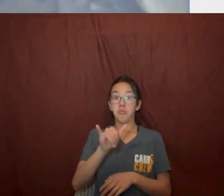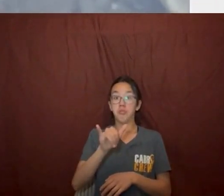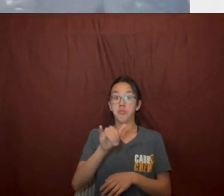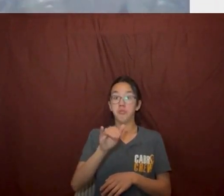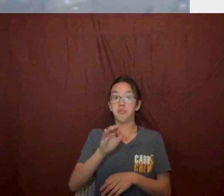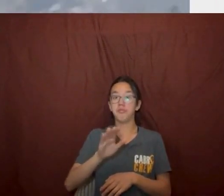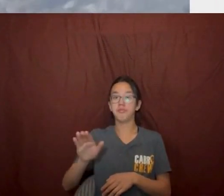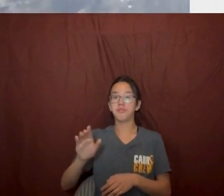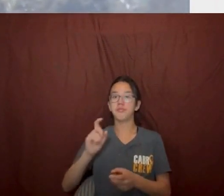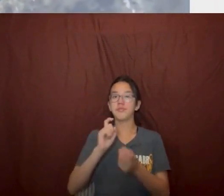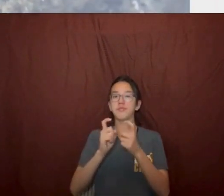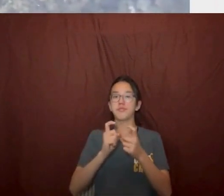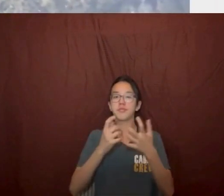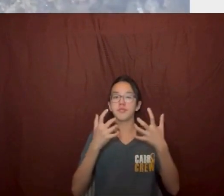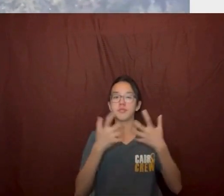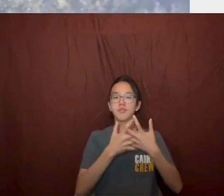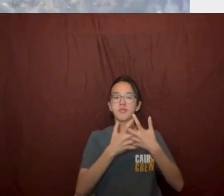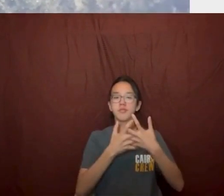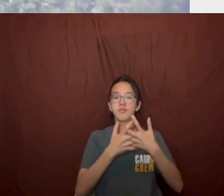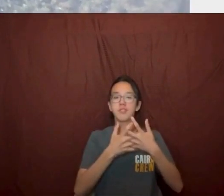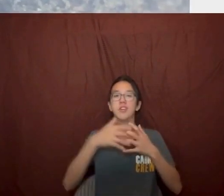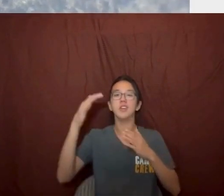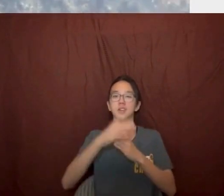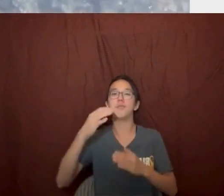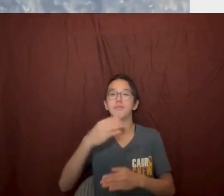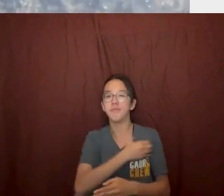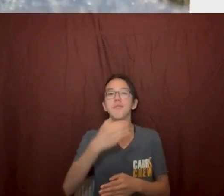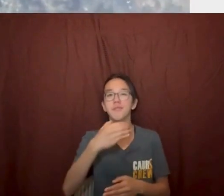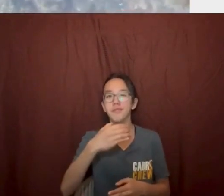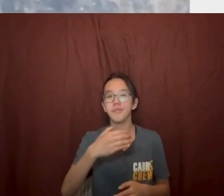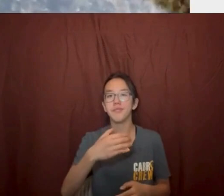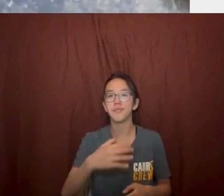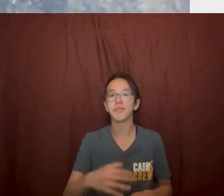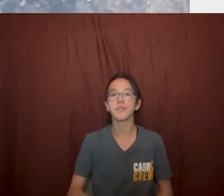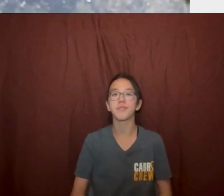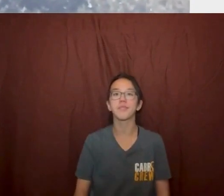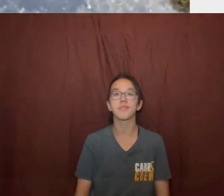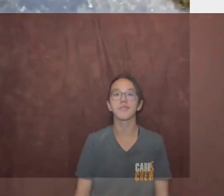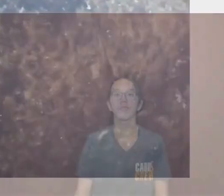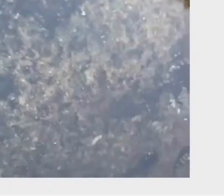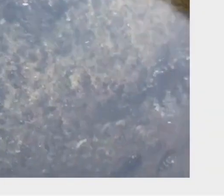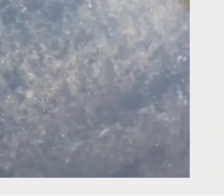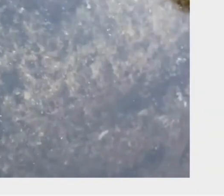So that is their adaptation or superpower.